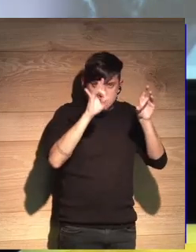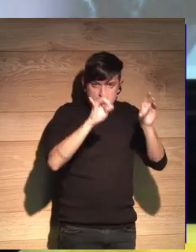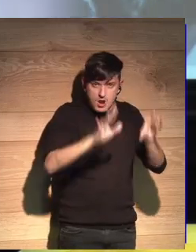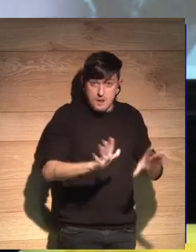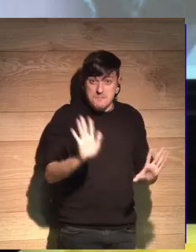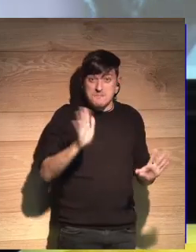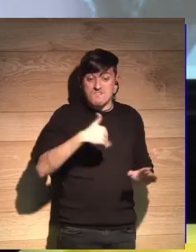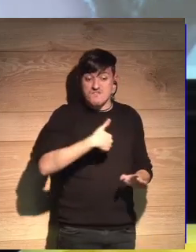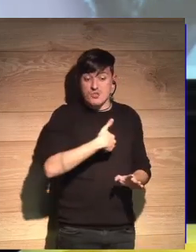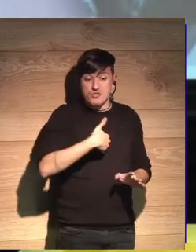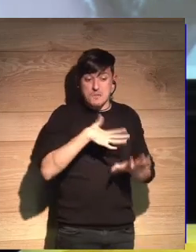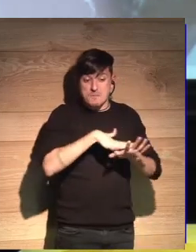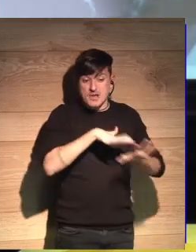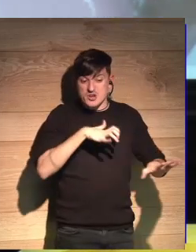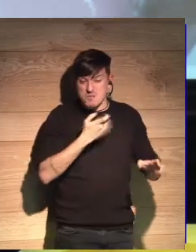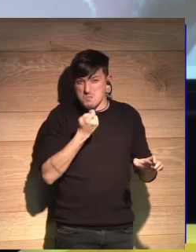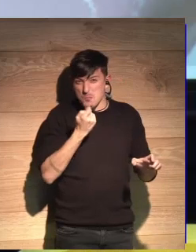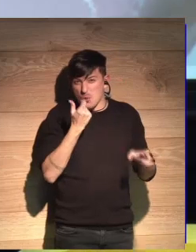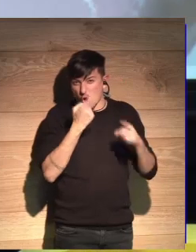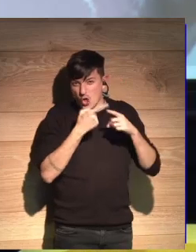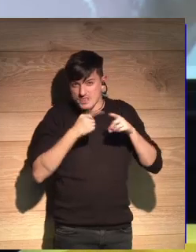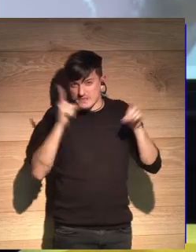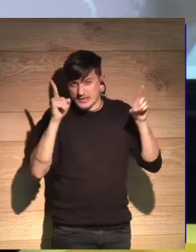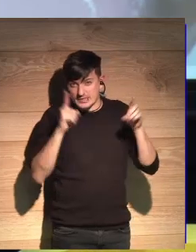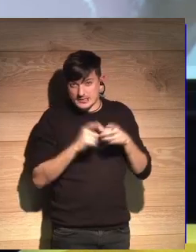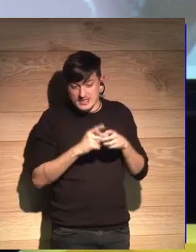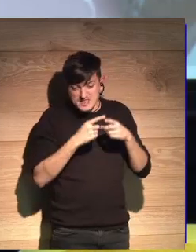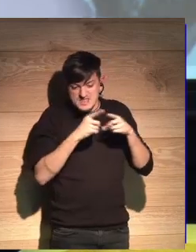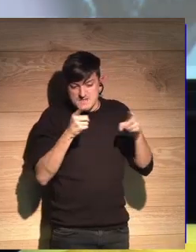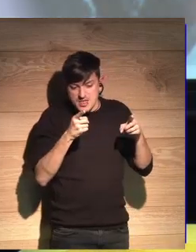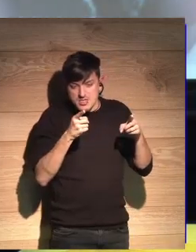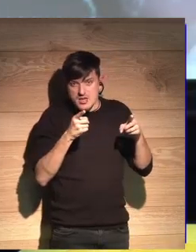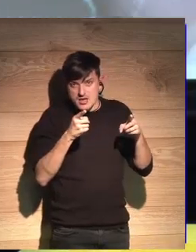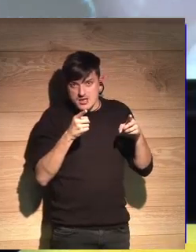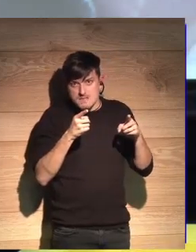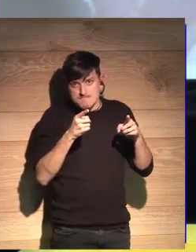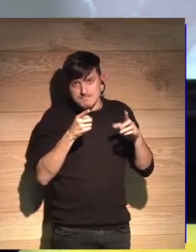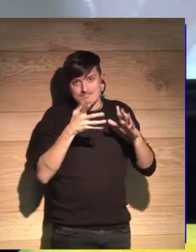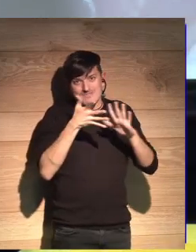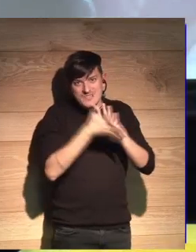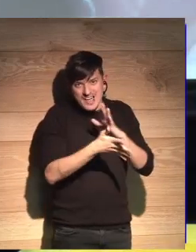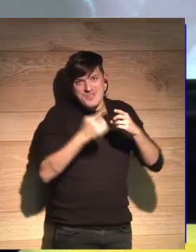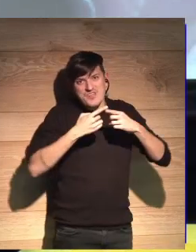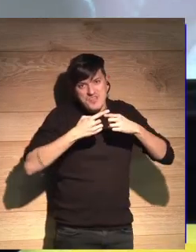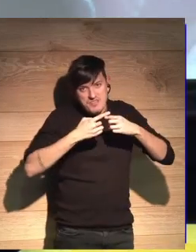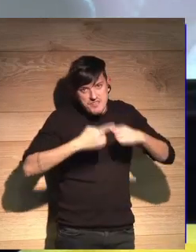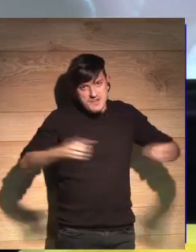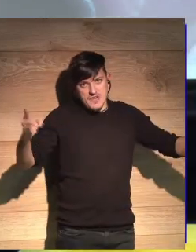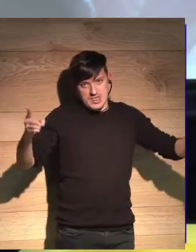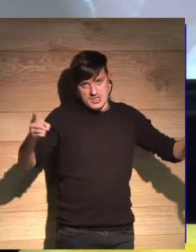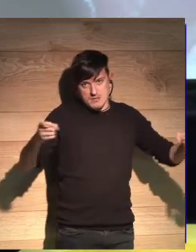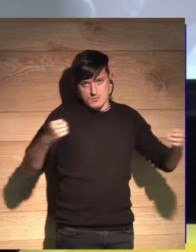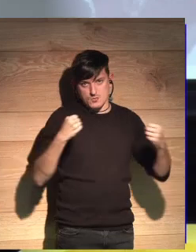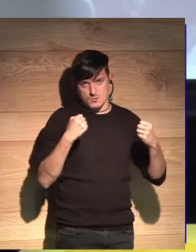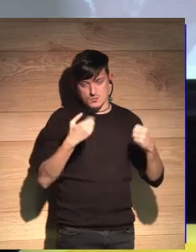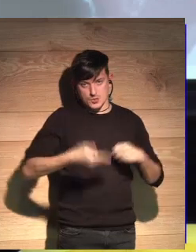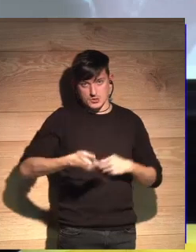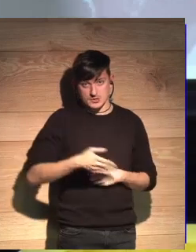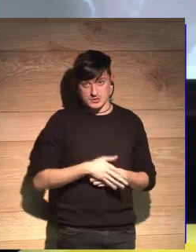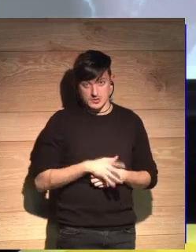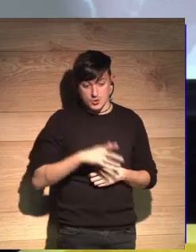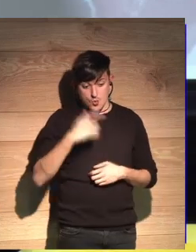little difference makes all the difference. Because we humans have something chimpanzees don't have, and that